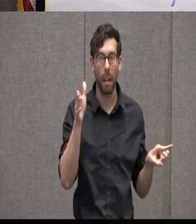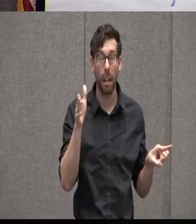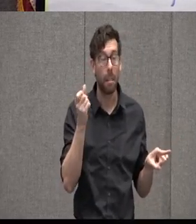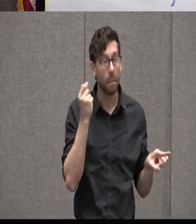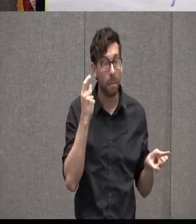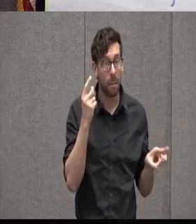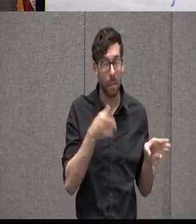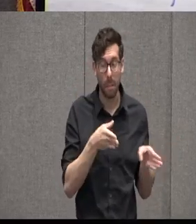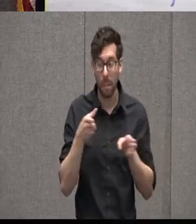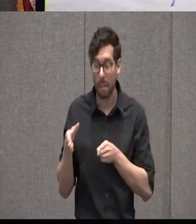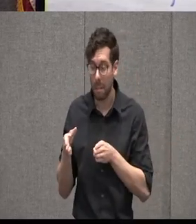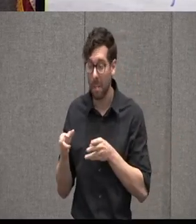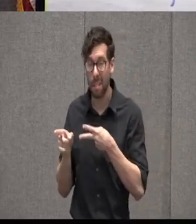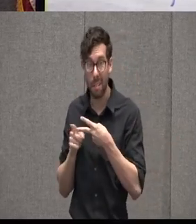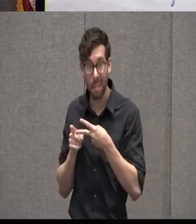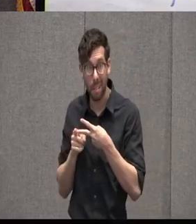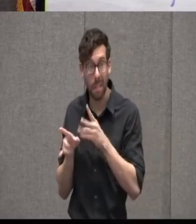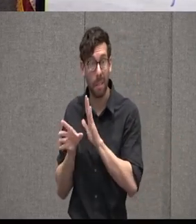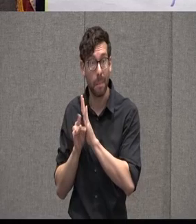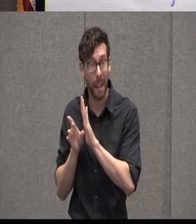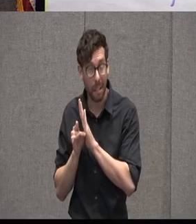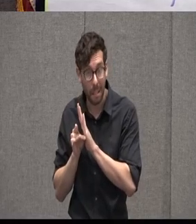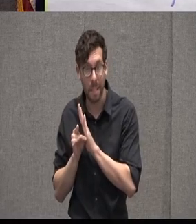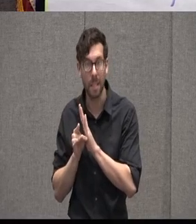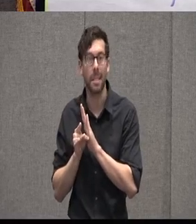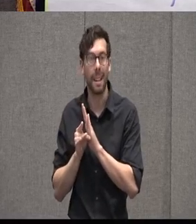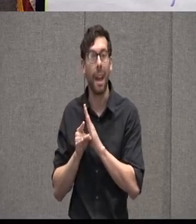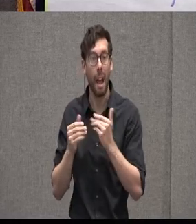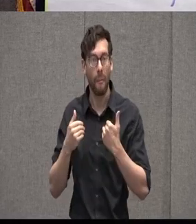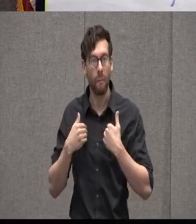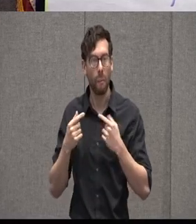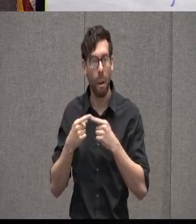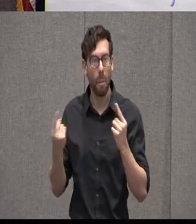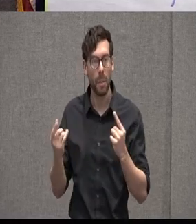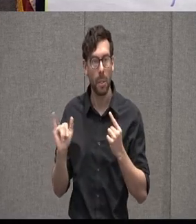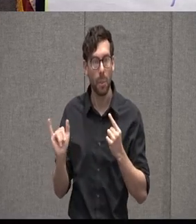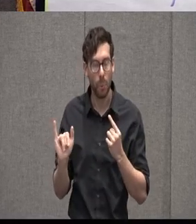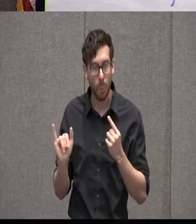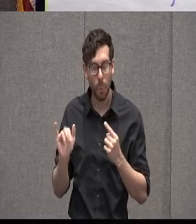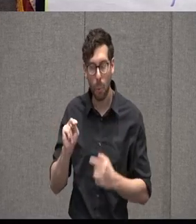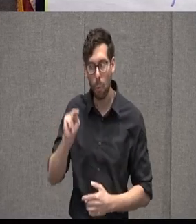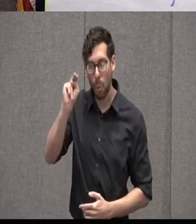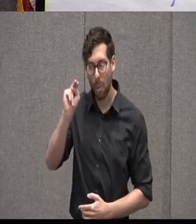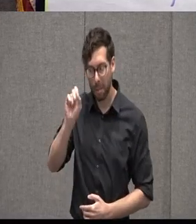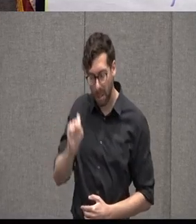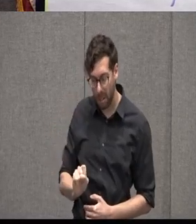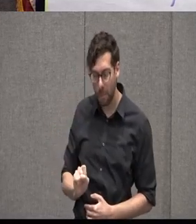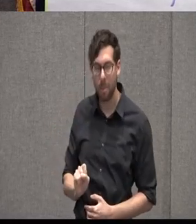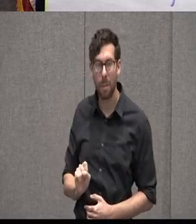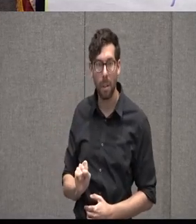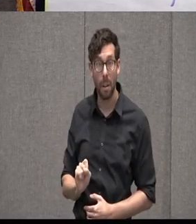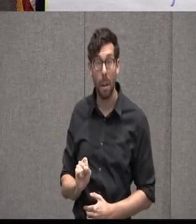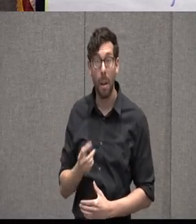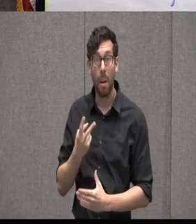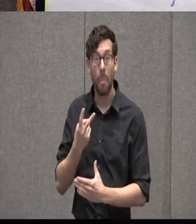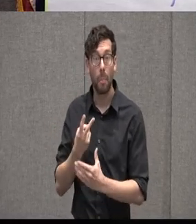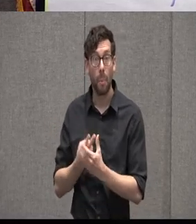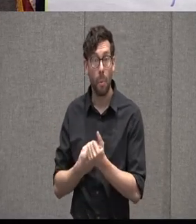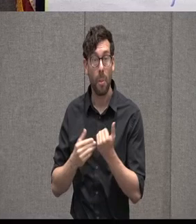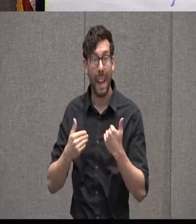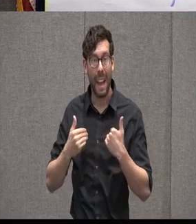but we have a north and a south. And they both use or have a charge called an